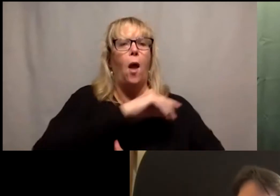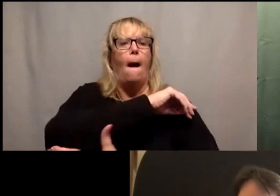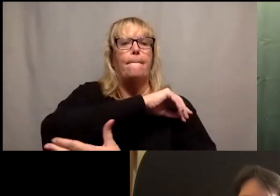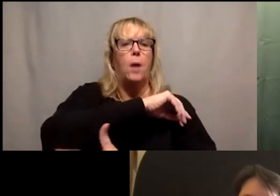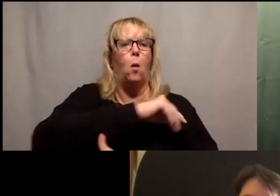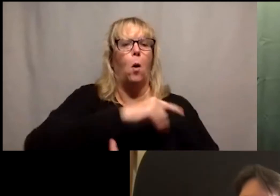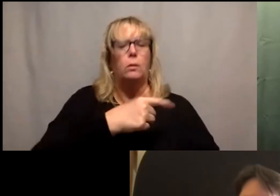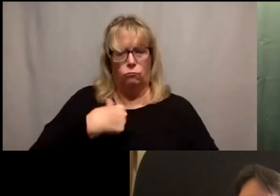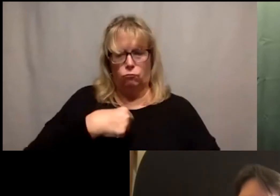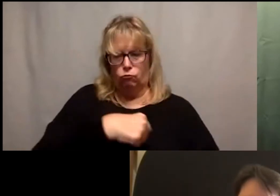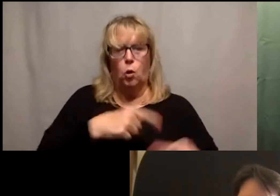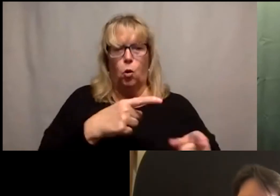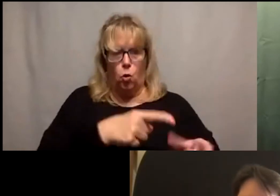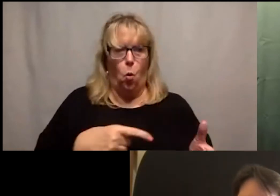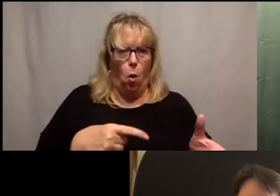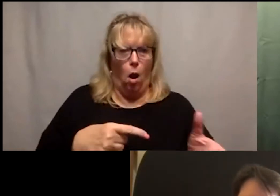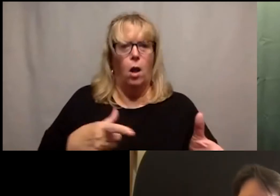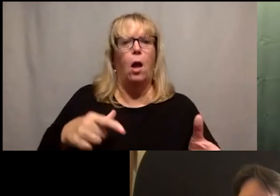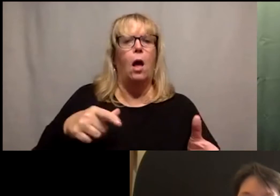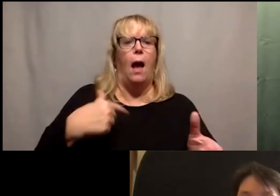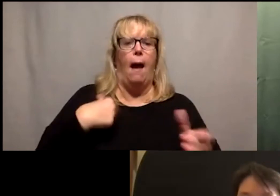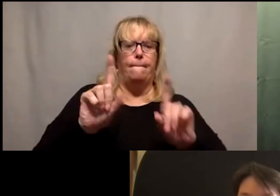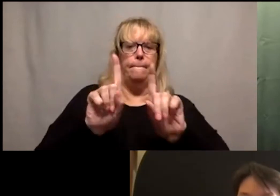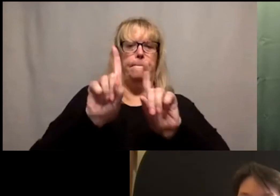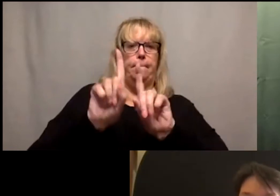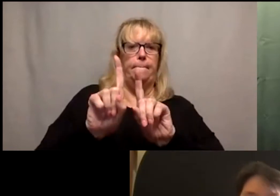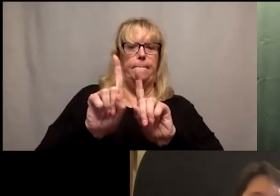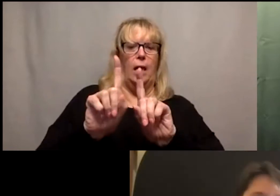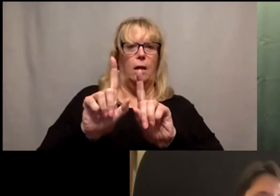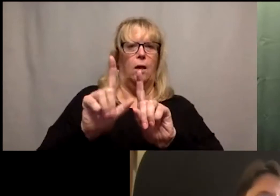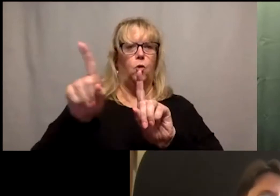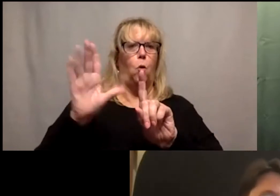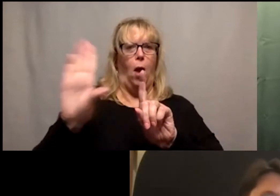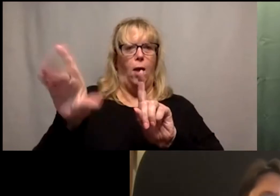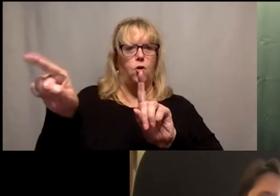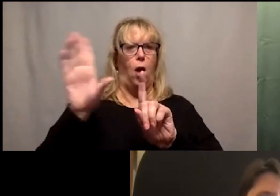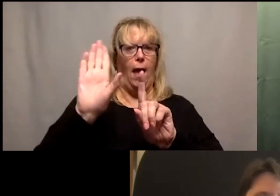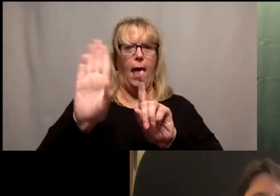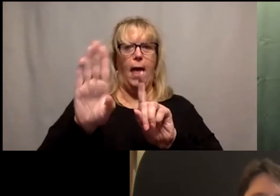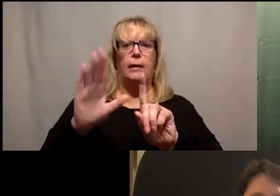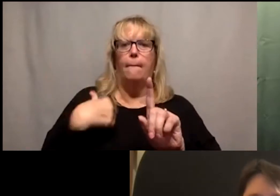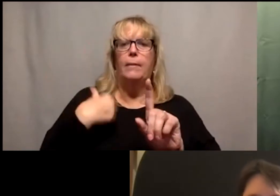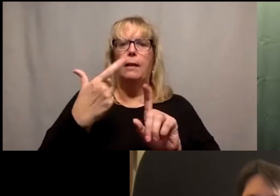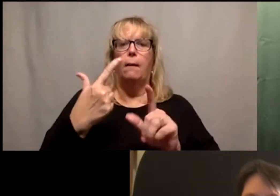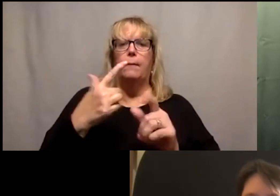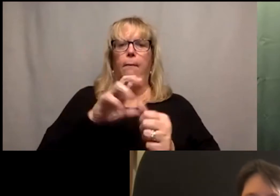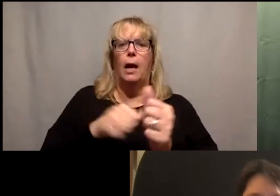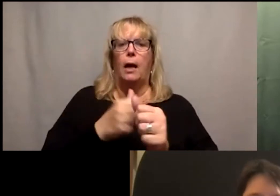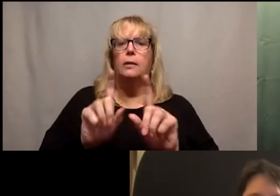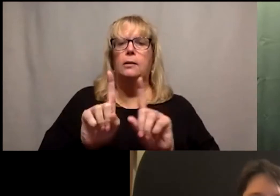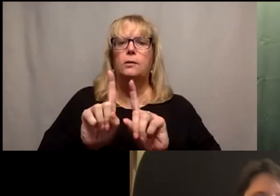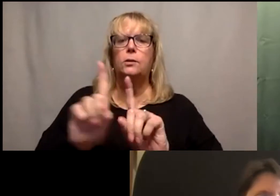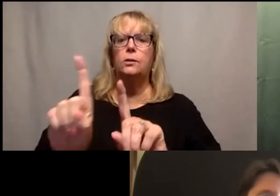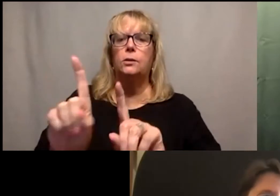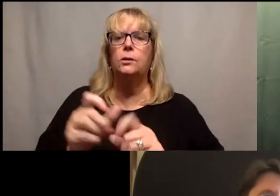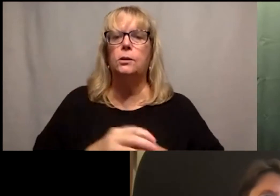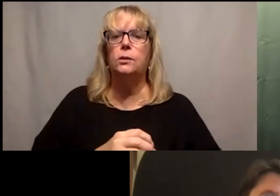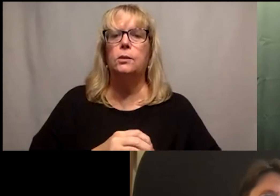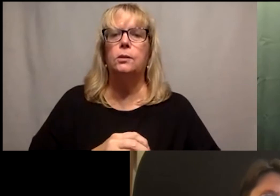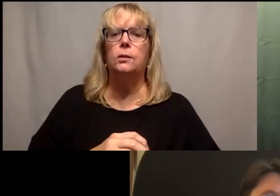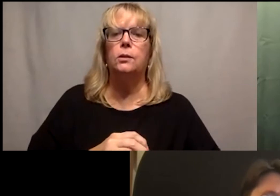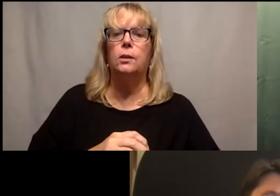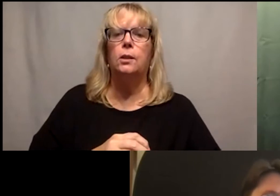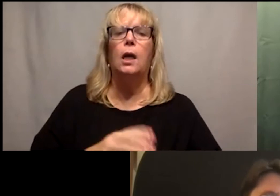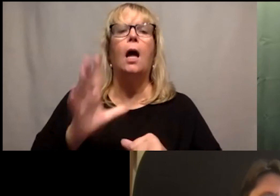behind you and you walk ahead. Then we're good to go. So different little things like that,